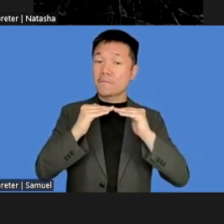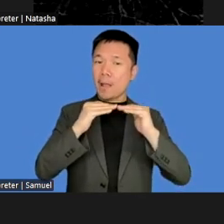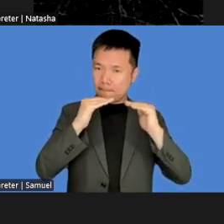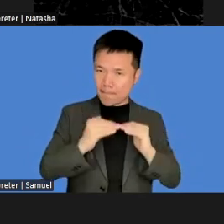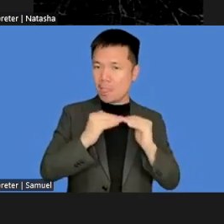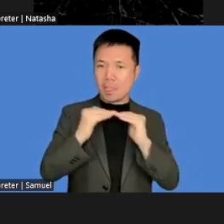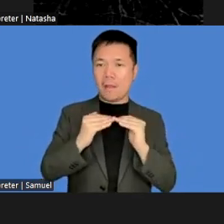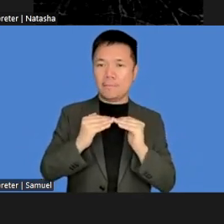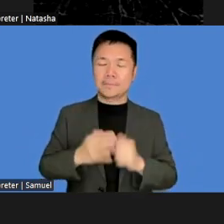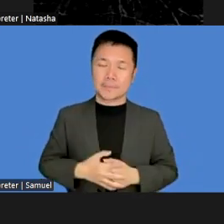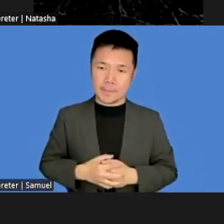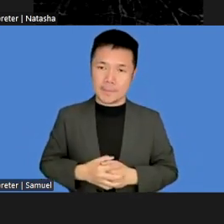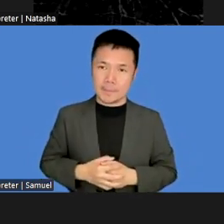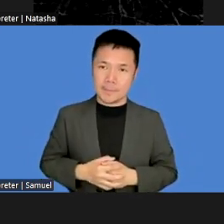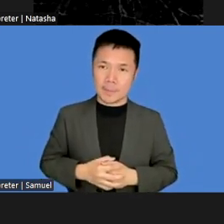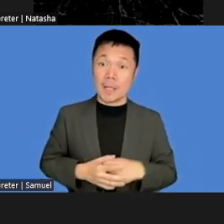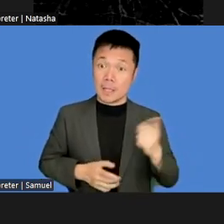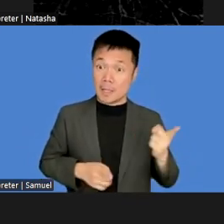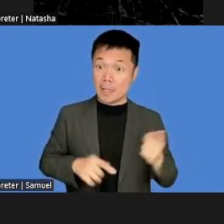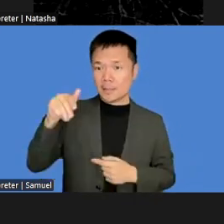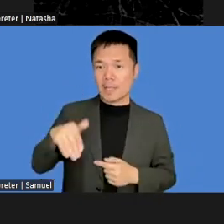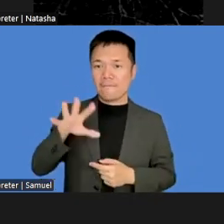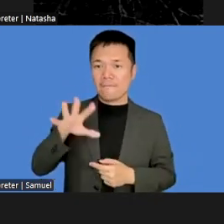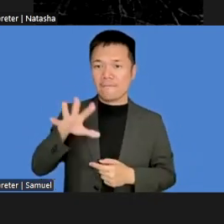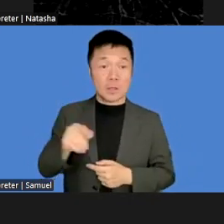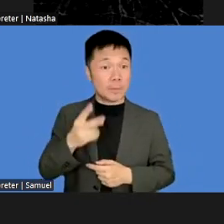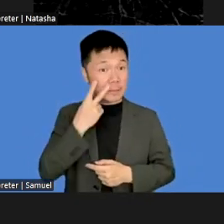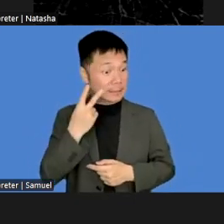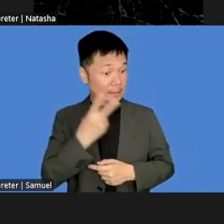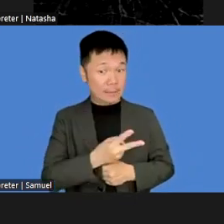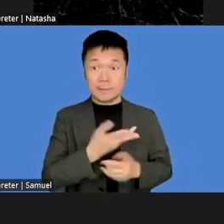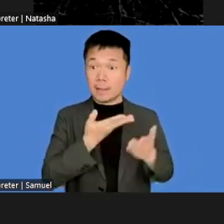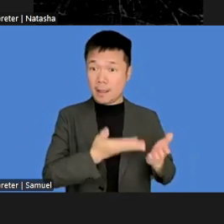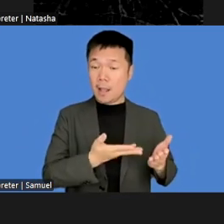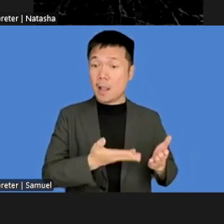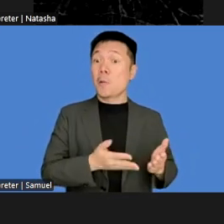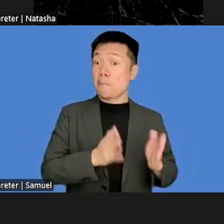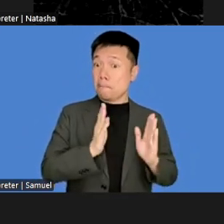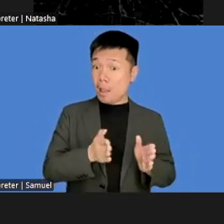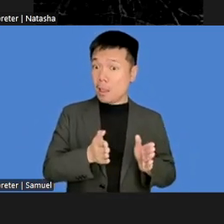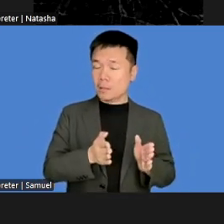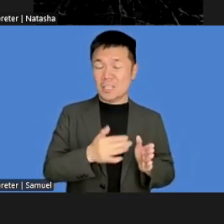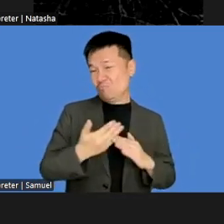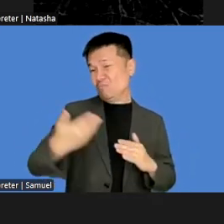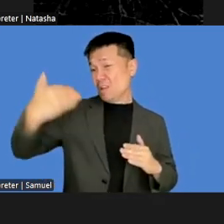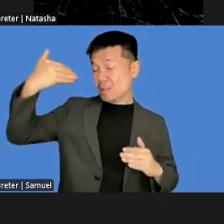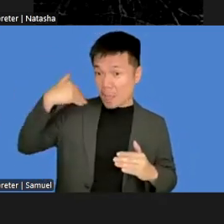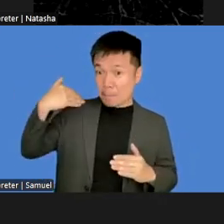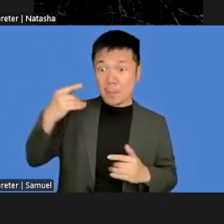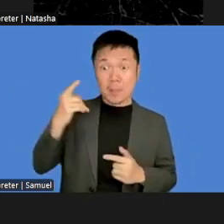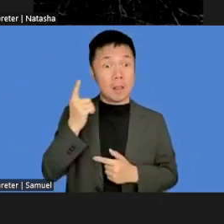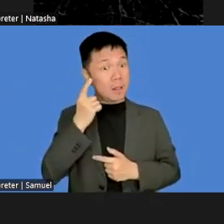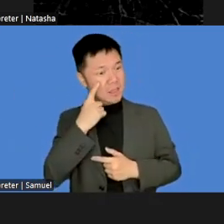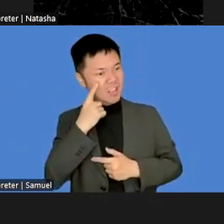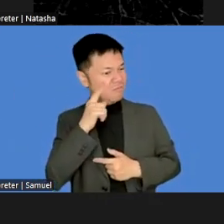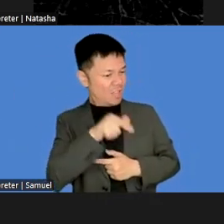realizable. Then thus, in a South African context, it put to bed the arguments that had previously been made that the right to